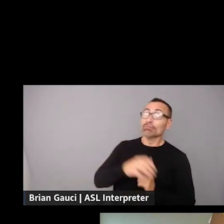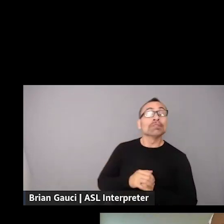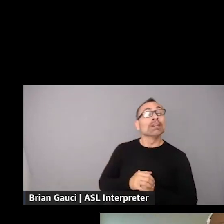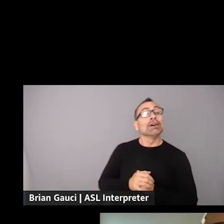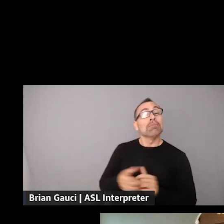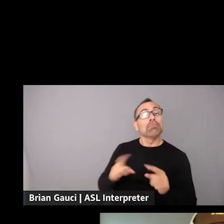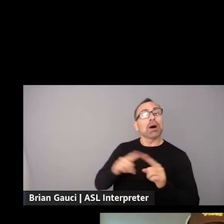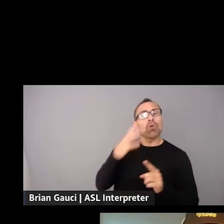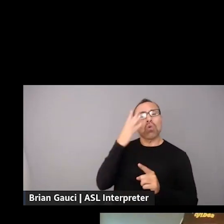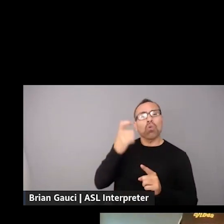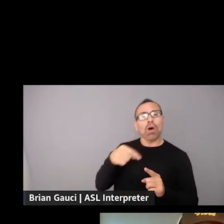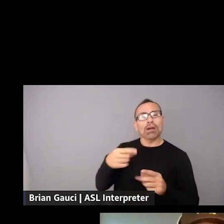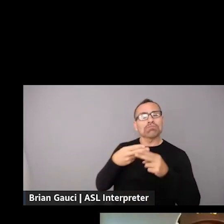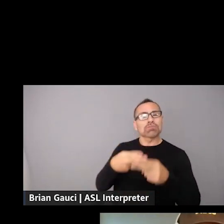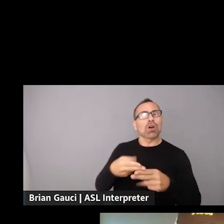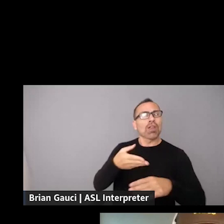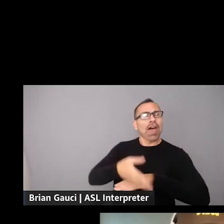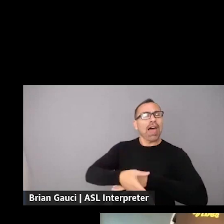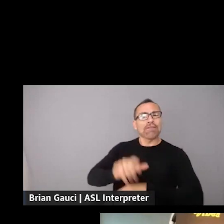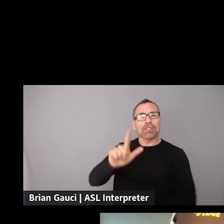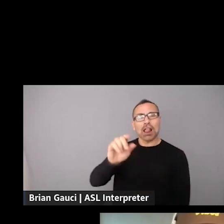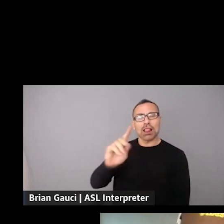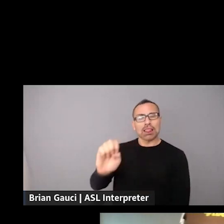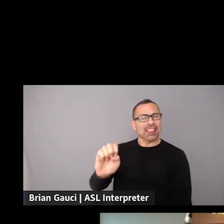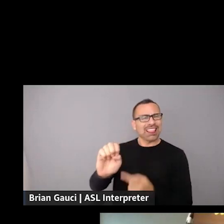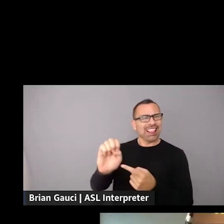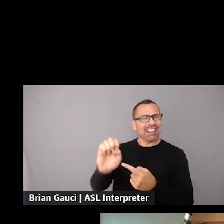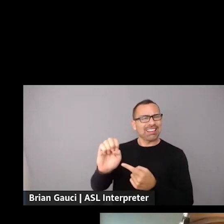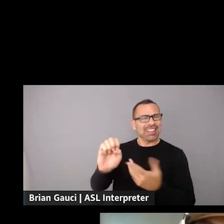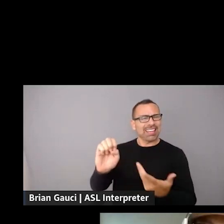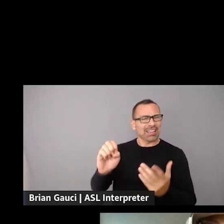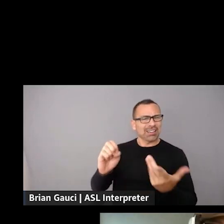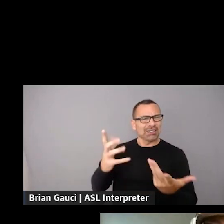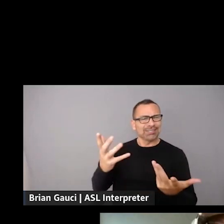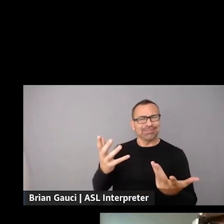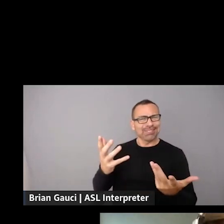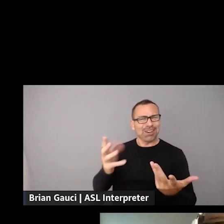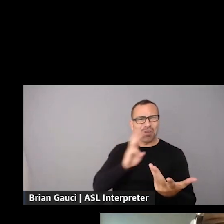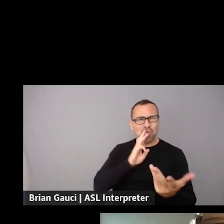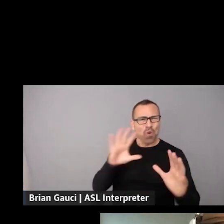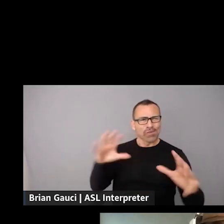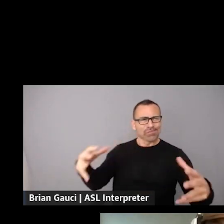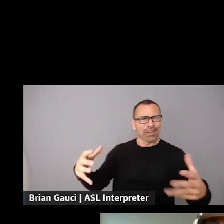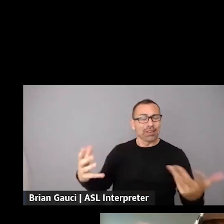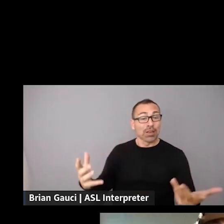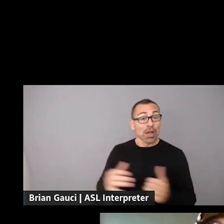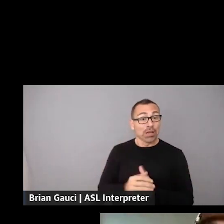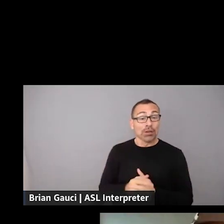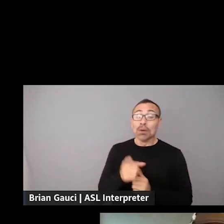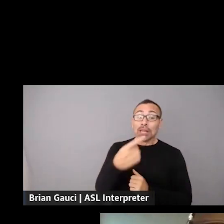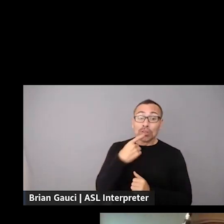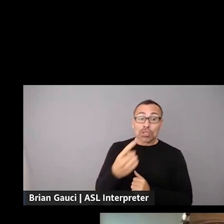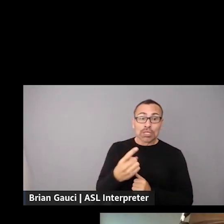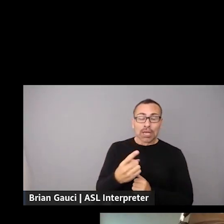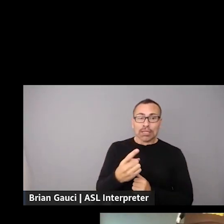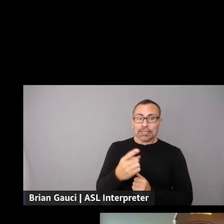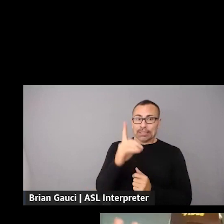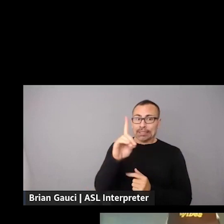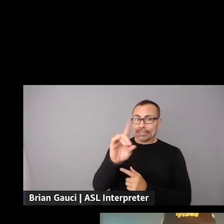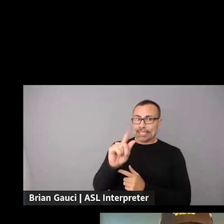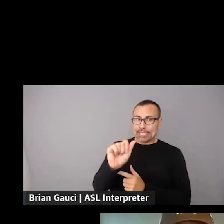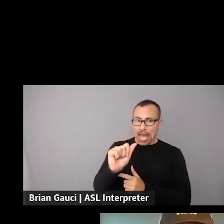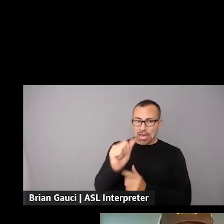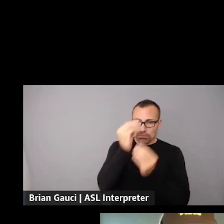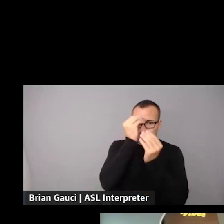is like you said, data's being generated like crazy nowadays, like just massive amounts,